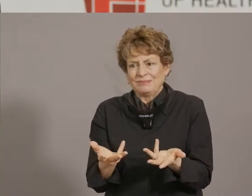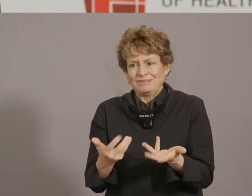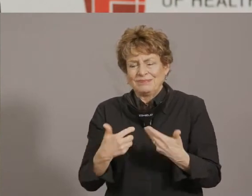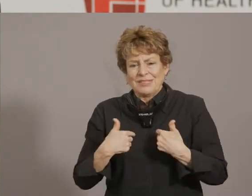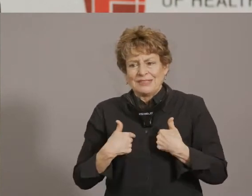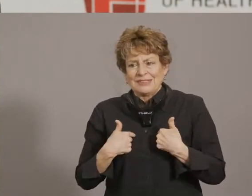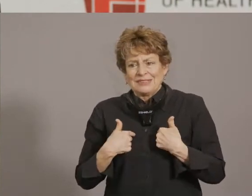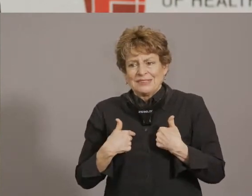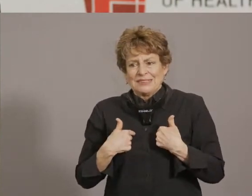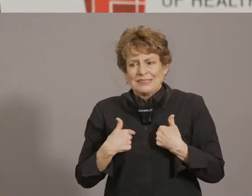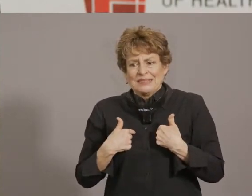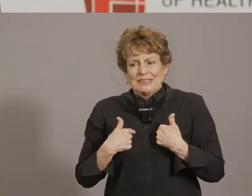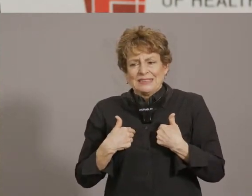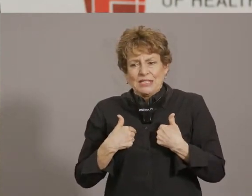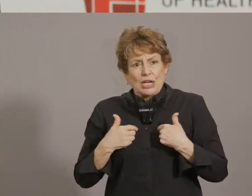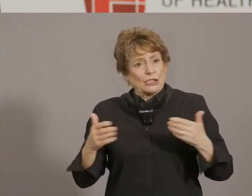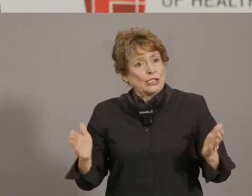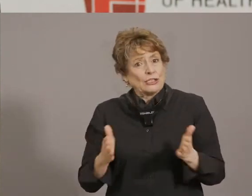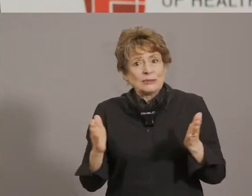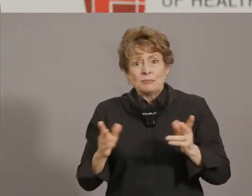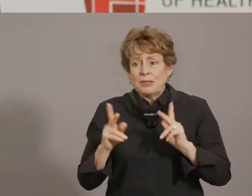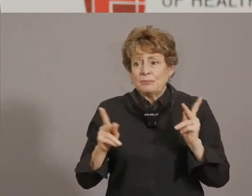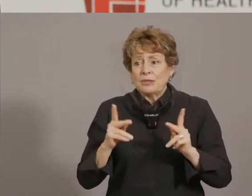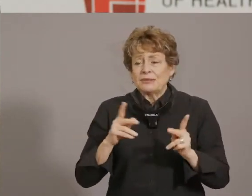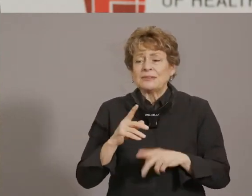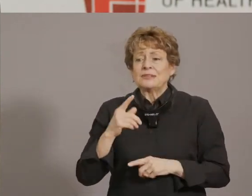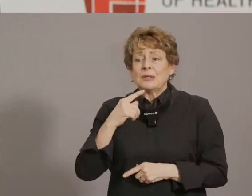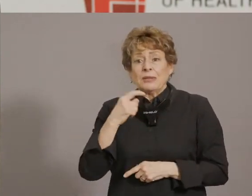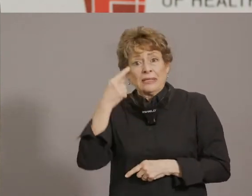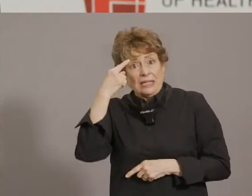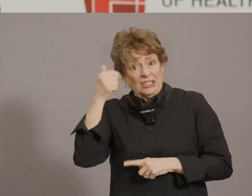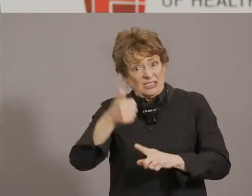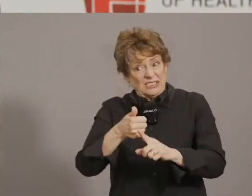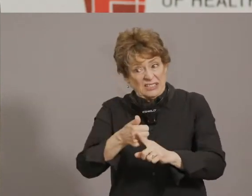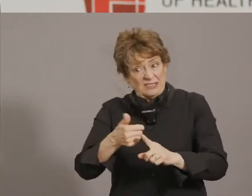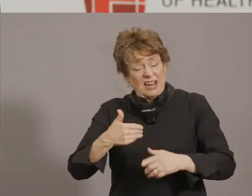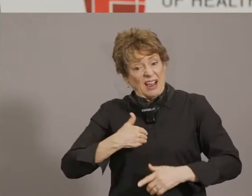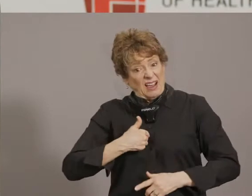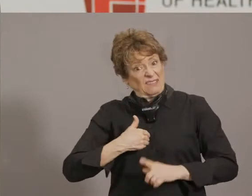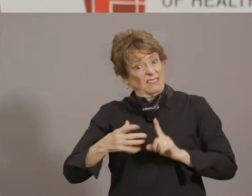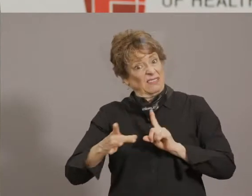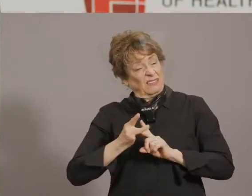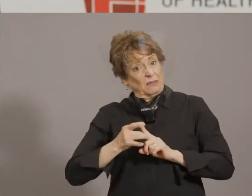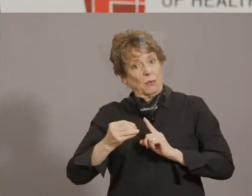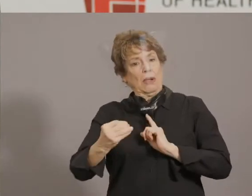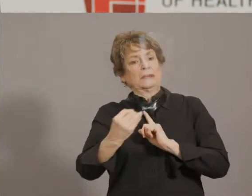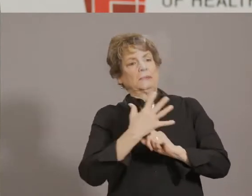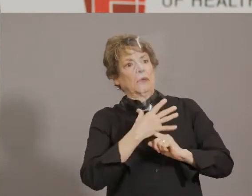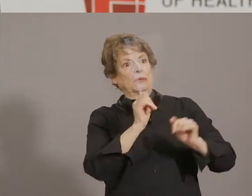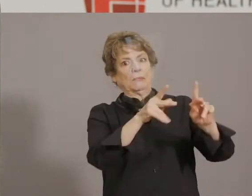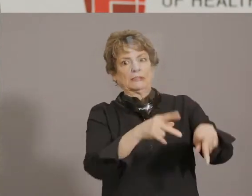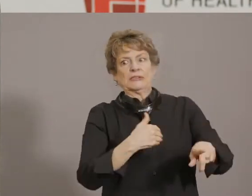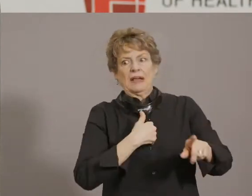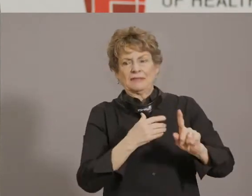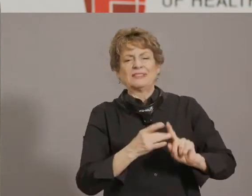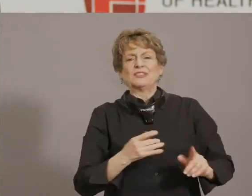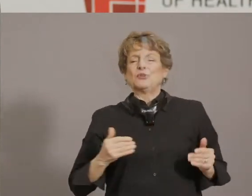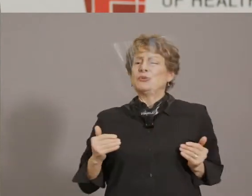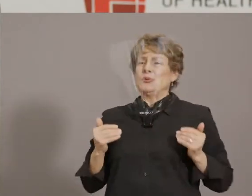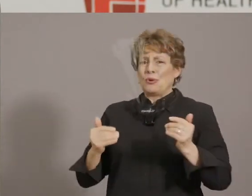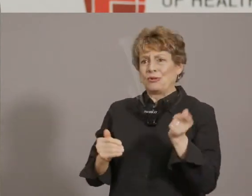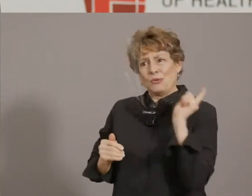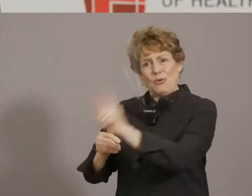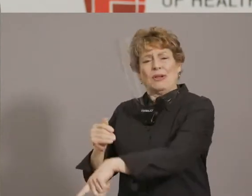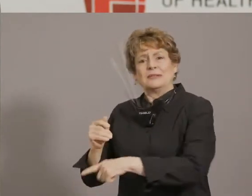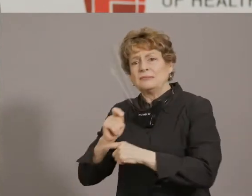believes that they've been exposed to or infected with COVID to go get testing. We still have the same amount of capacity